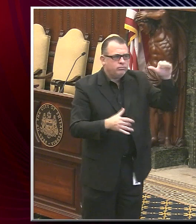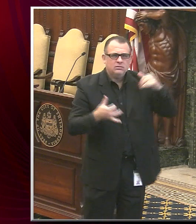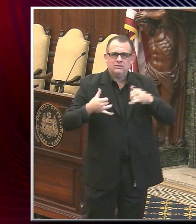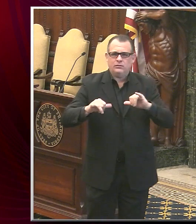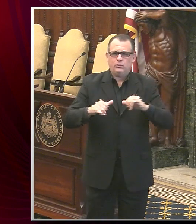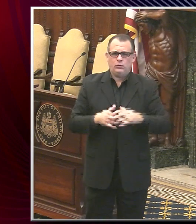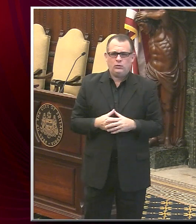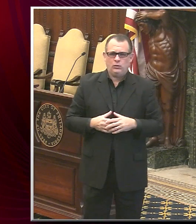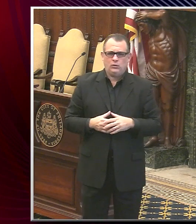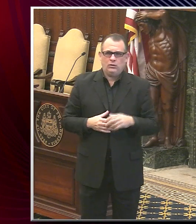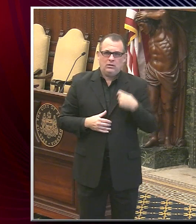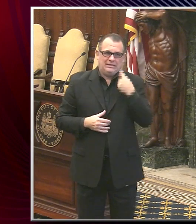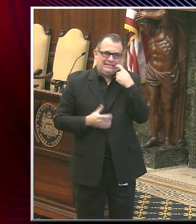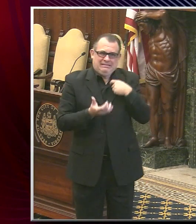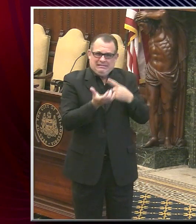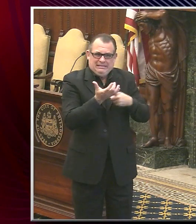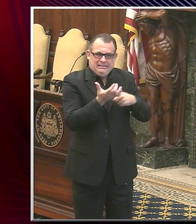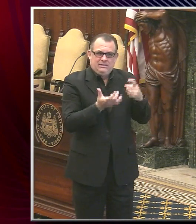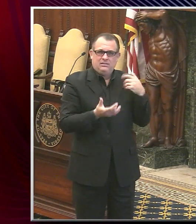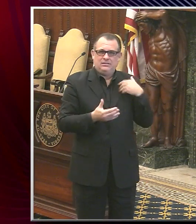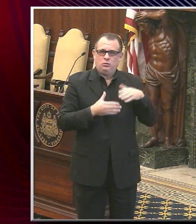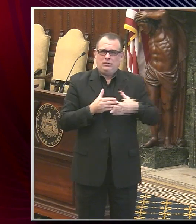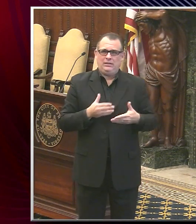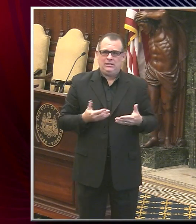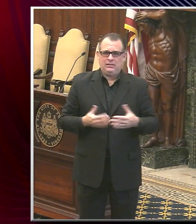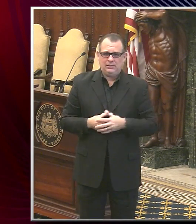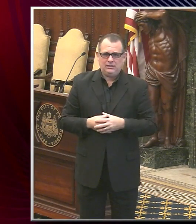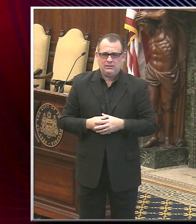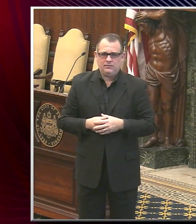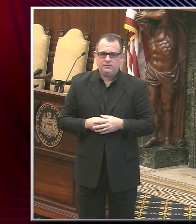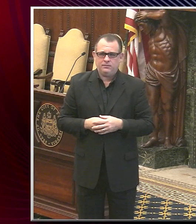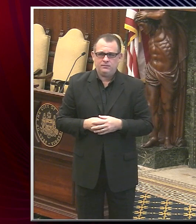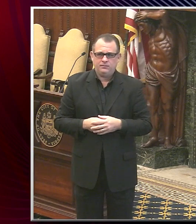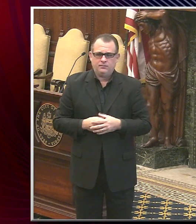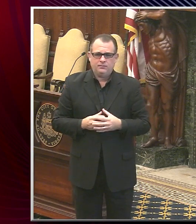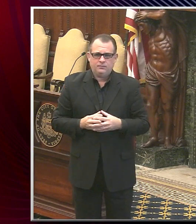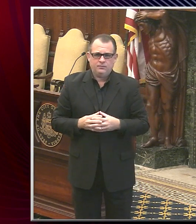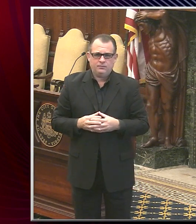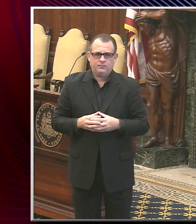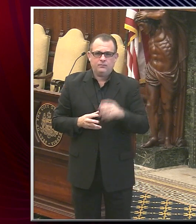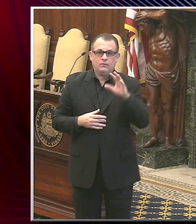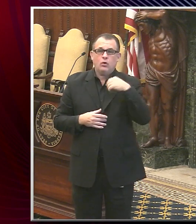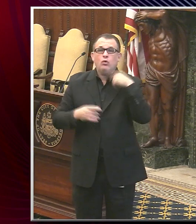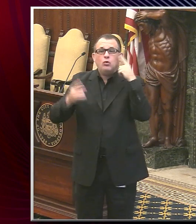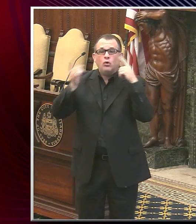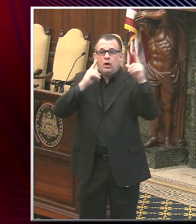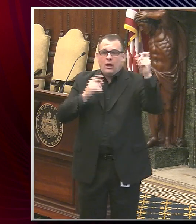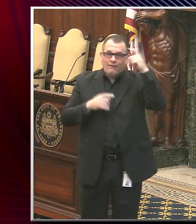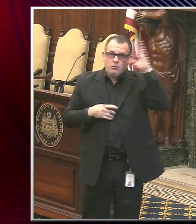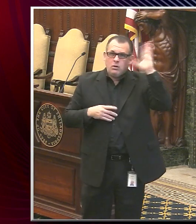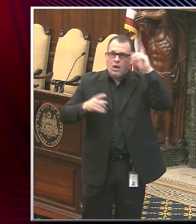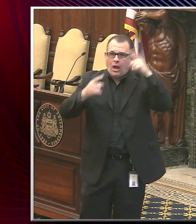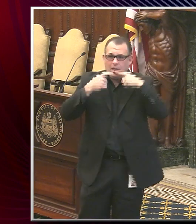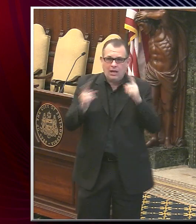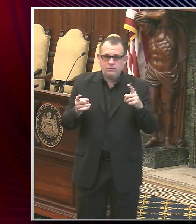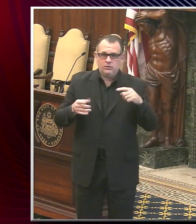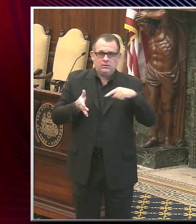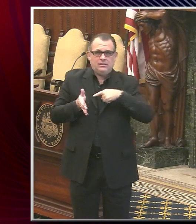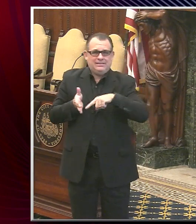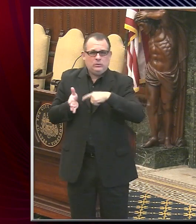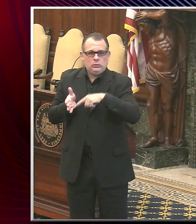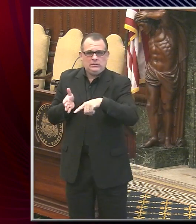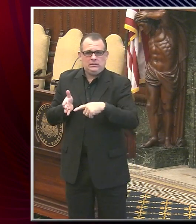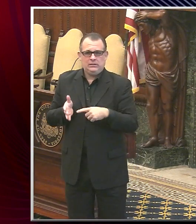weekend. No. And one other question. We are also hearing that the governor is going to be making an announcement sometime this week in regards